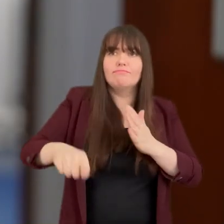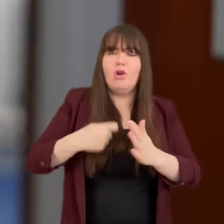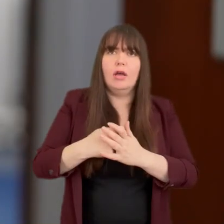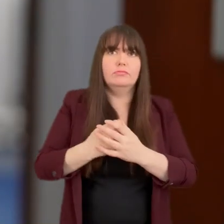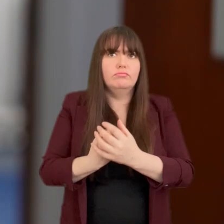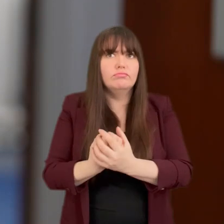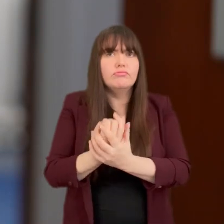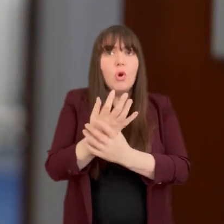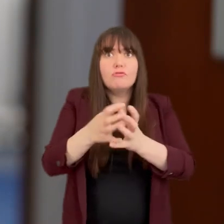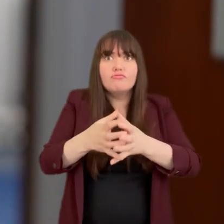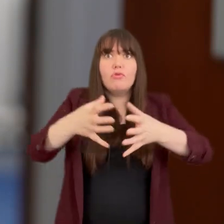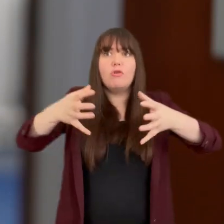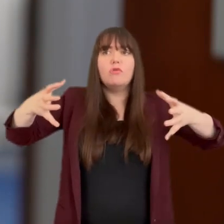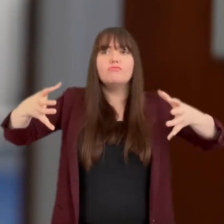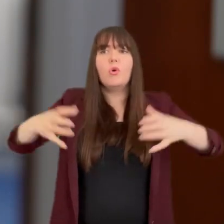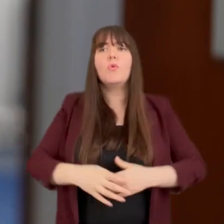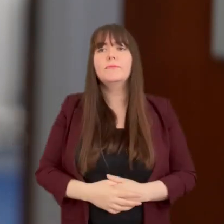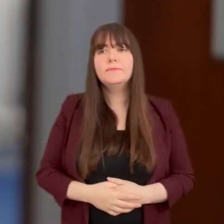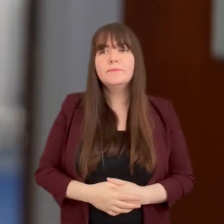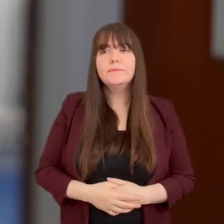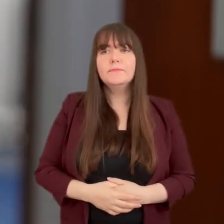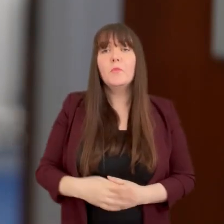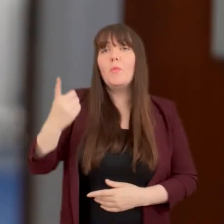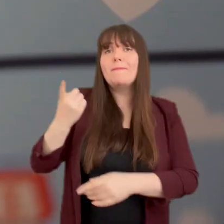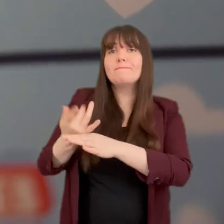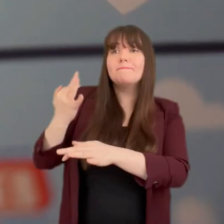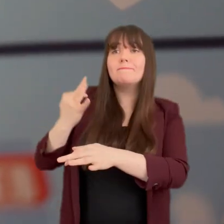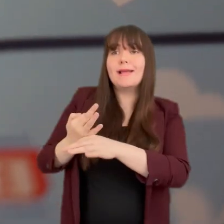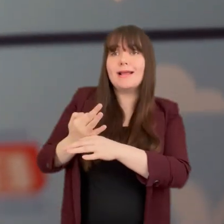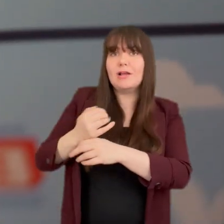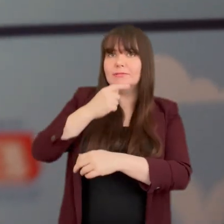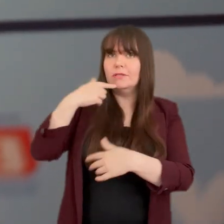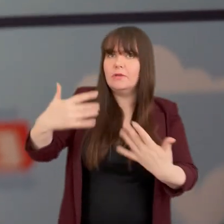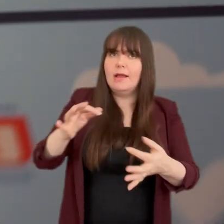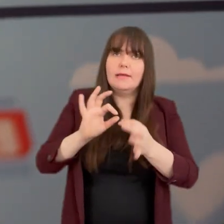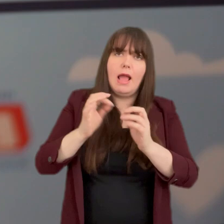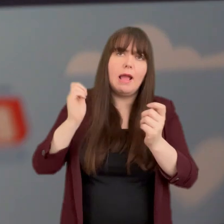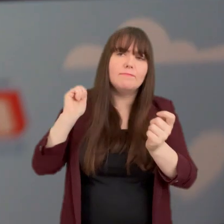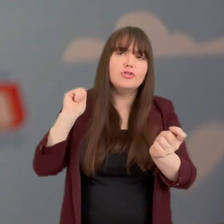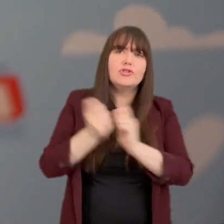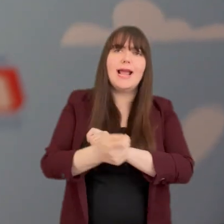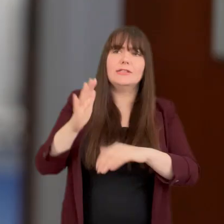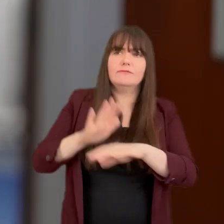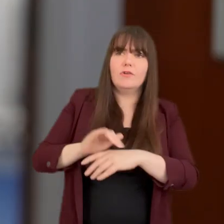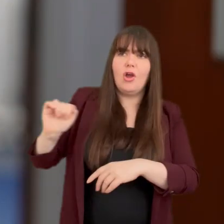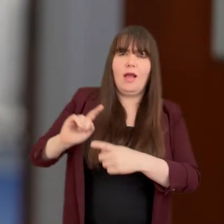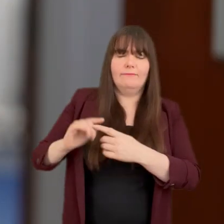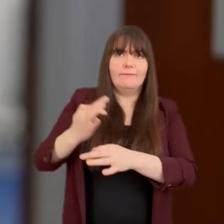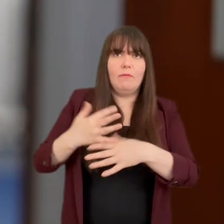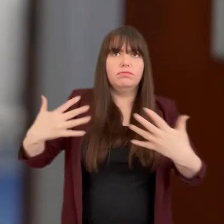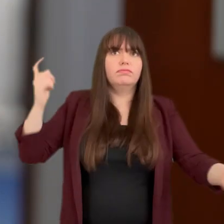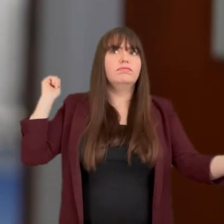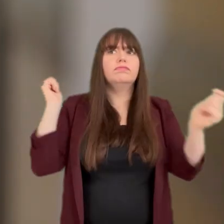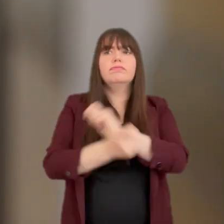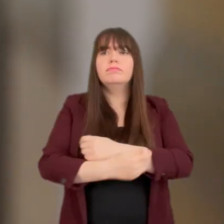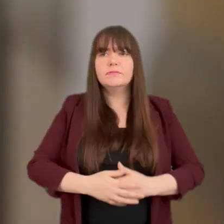families that has made this project really grow and blossom. One of our parents has described it as a